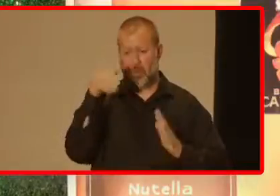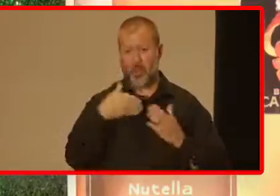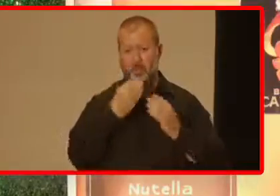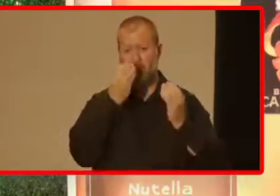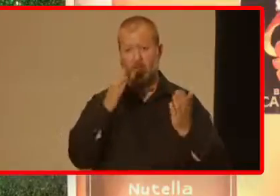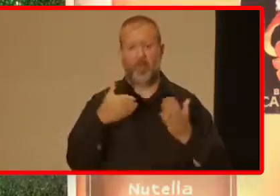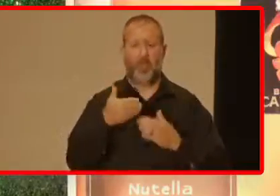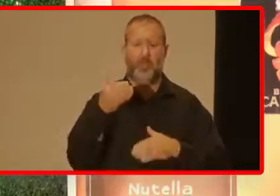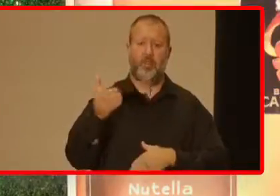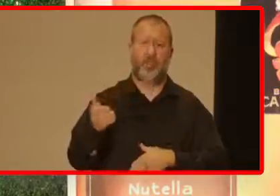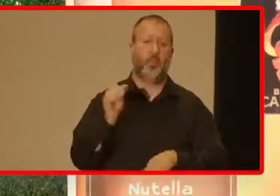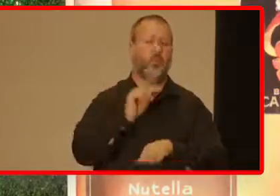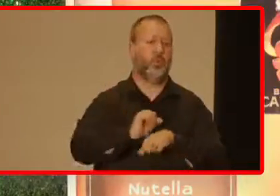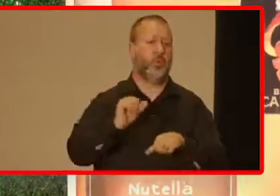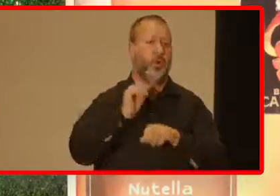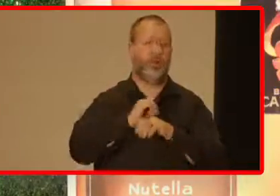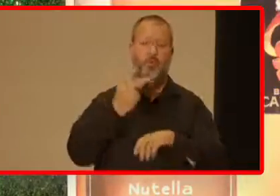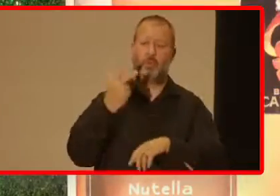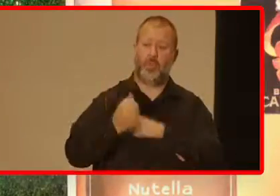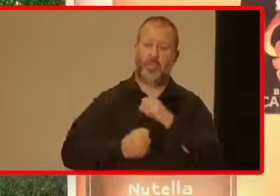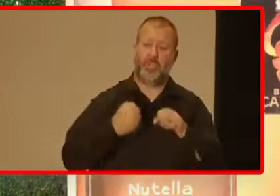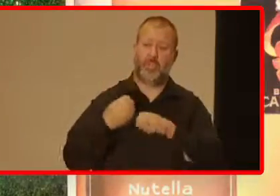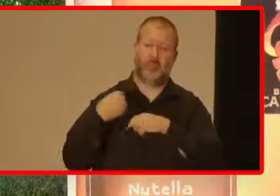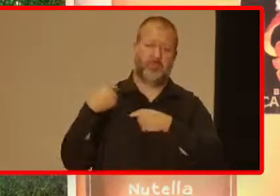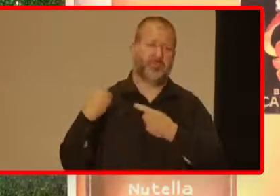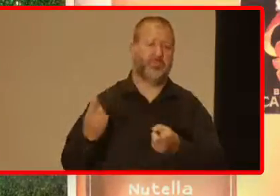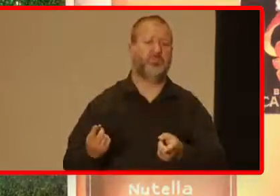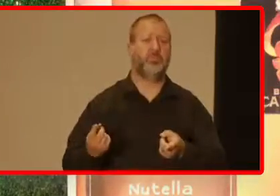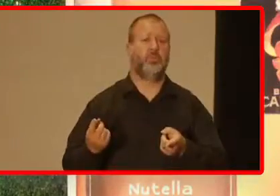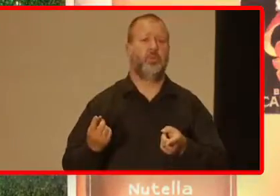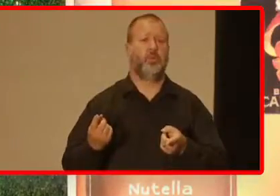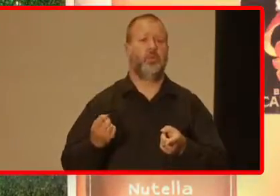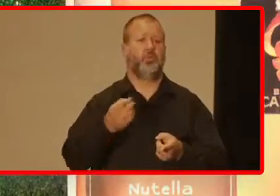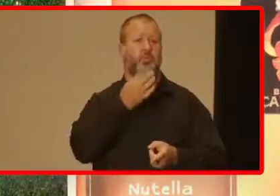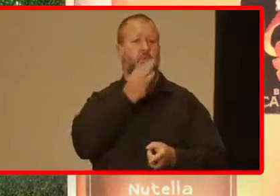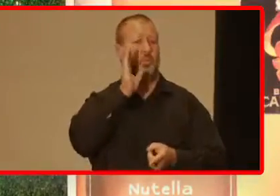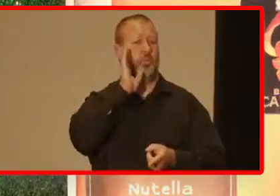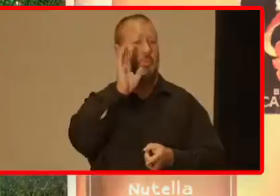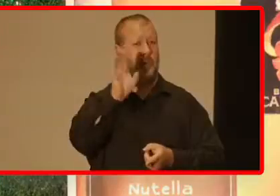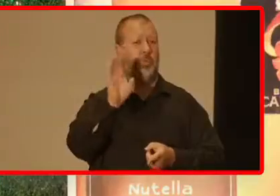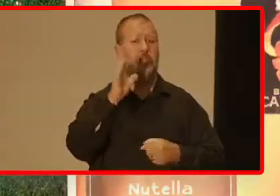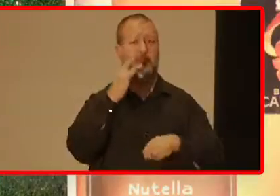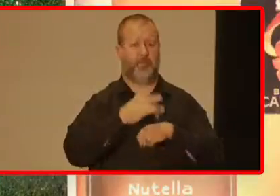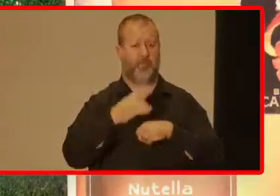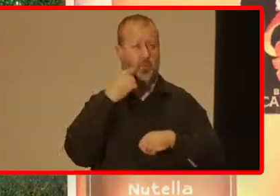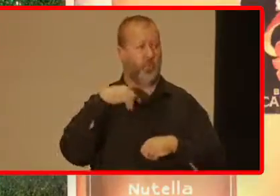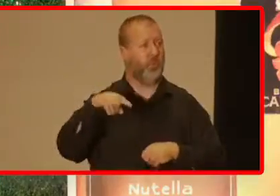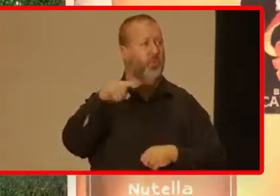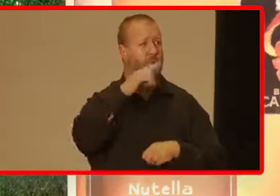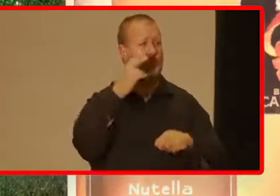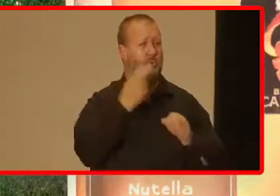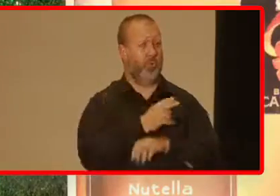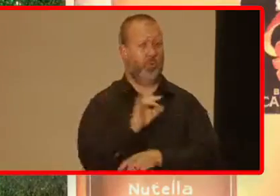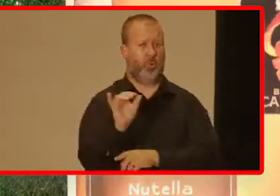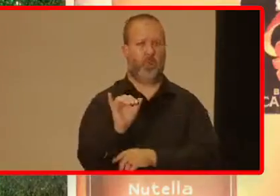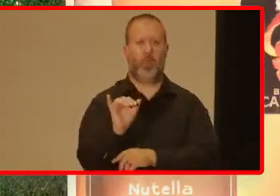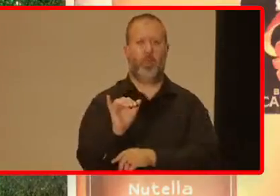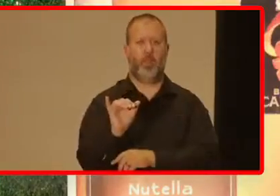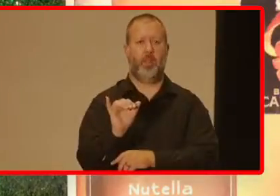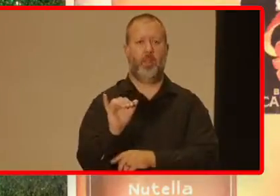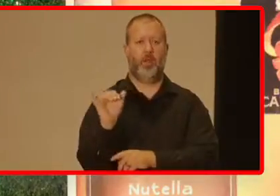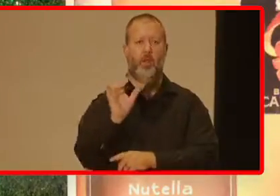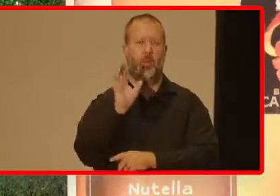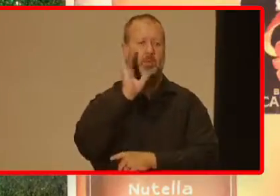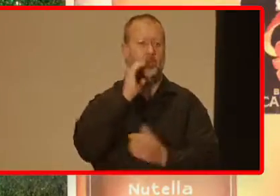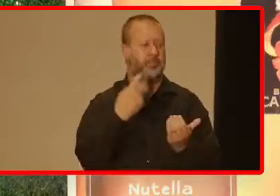of information. We've been working on it for 3 years, and so soon it will be available for you all to use as well. We're also